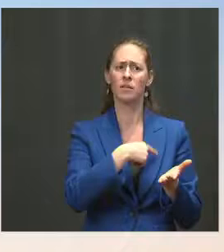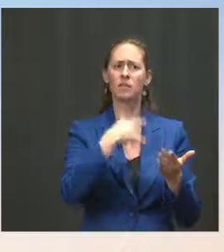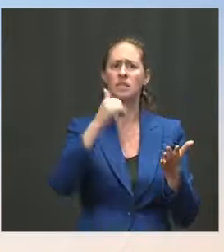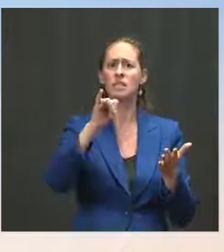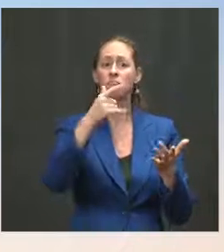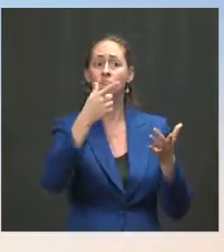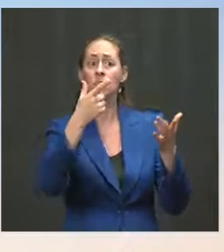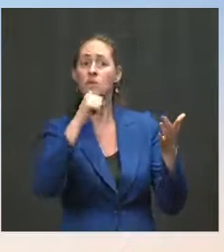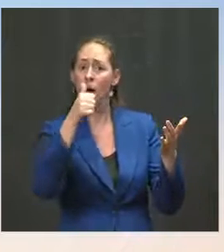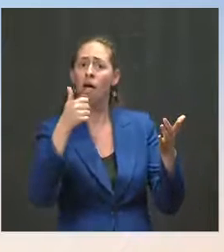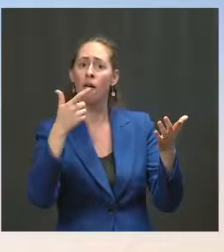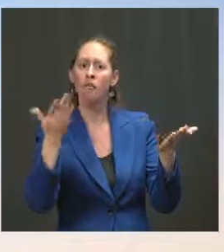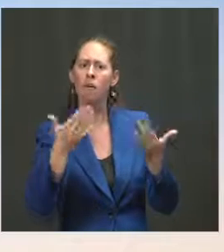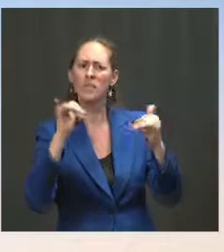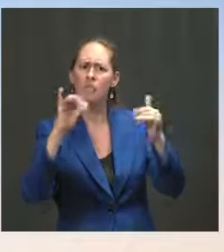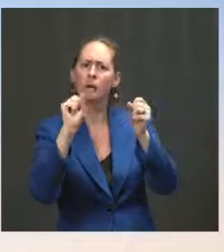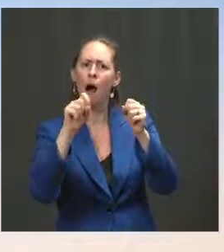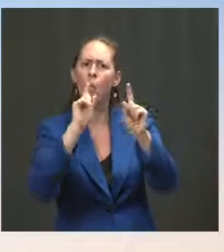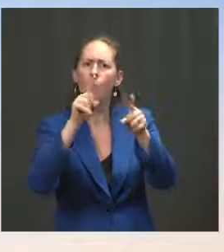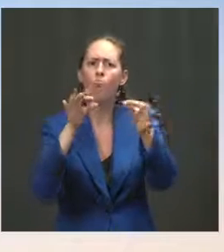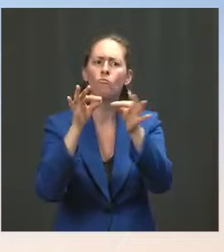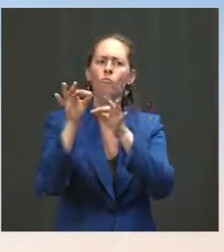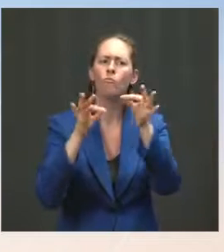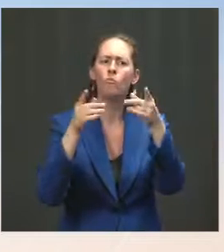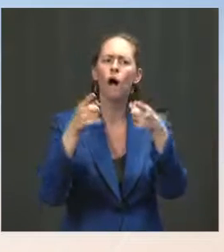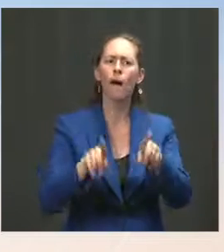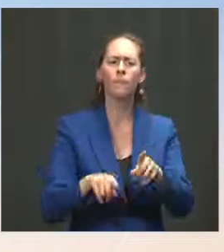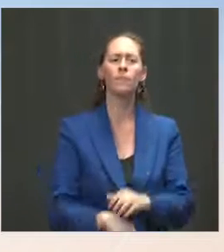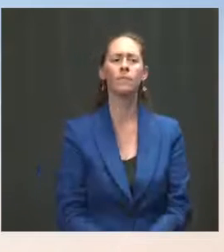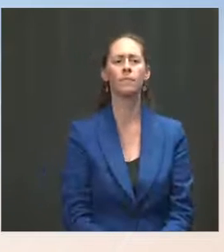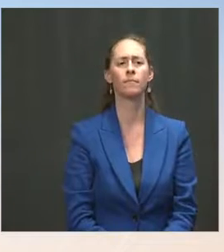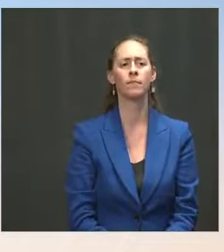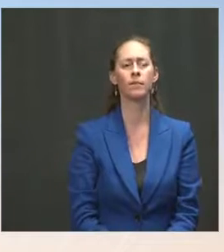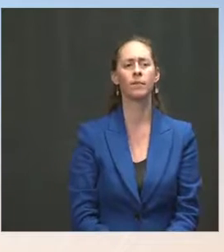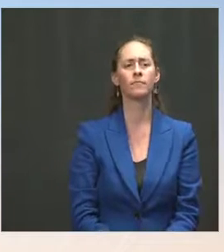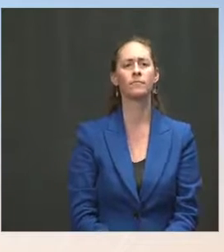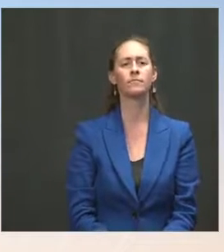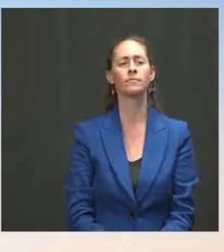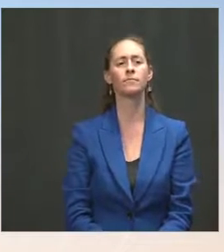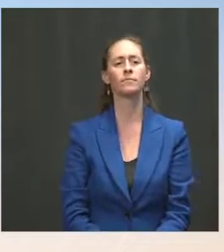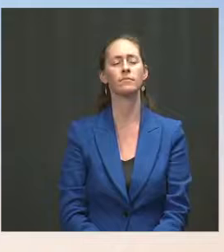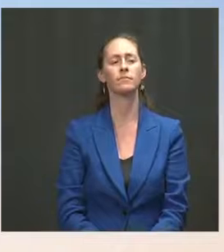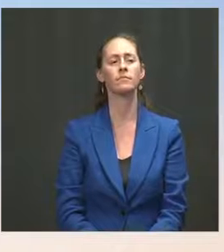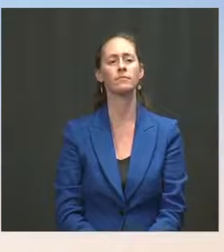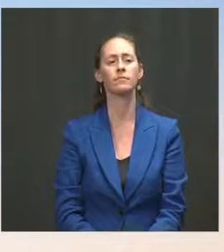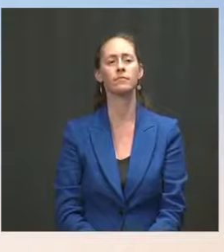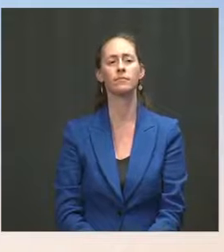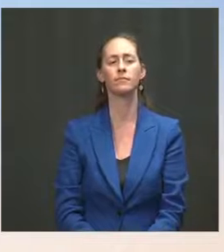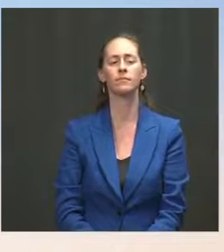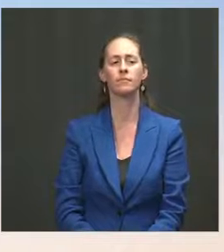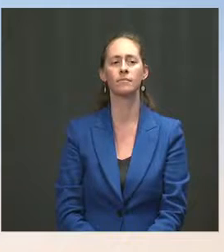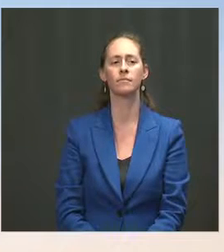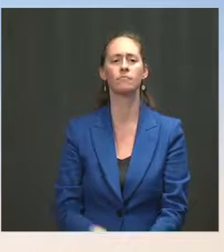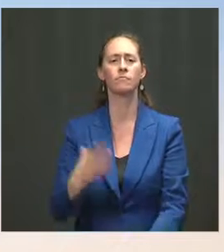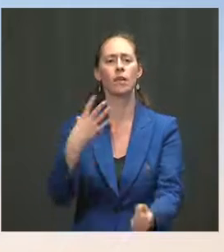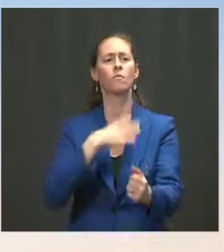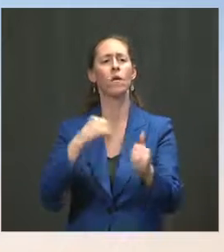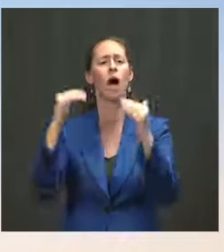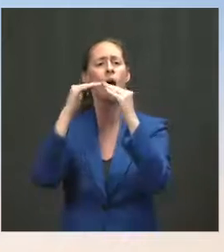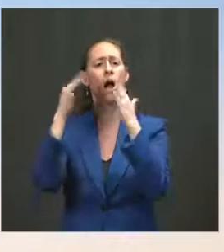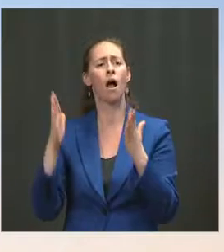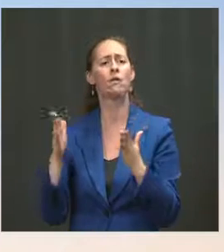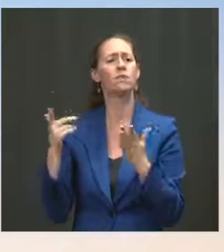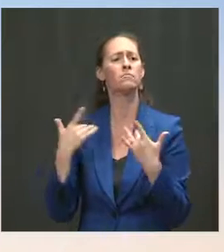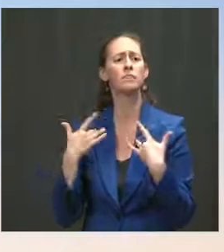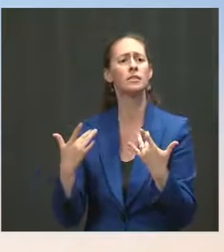which are not White House arrangements. They're arrangements between Hunter Biden's representatives and ones that we certainly were made aware of.